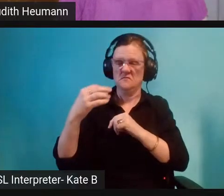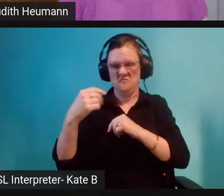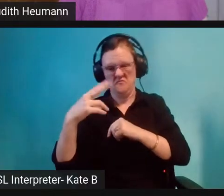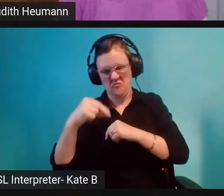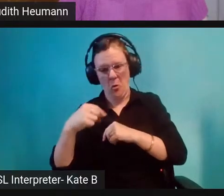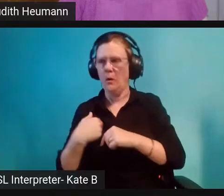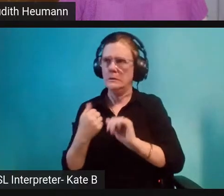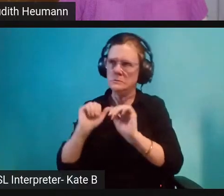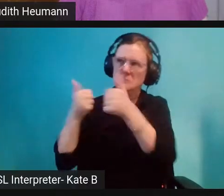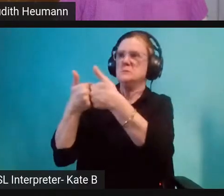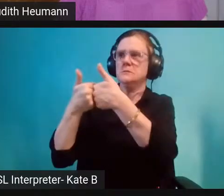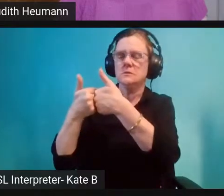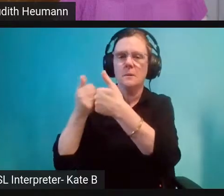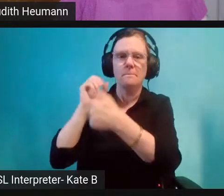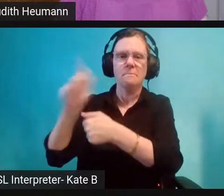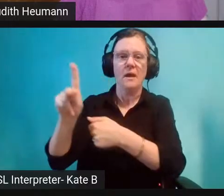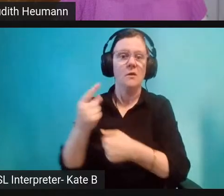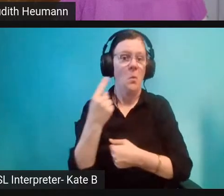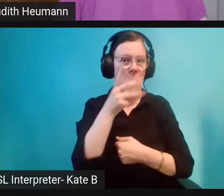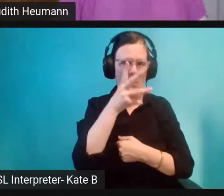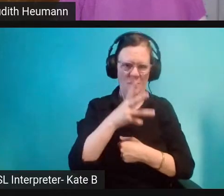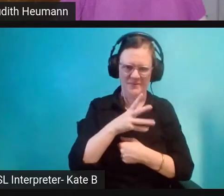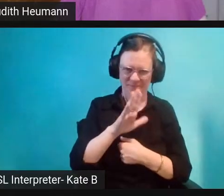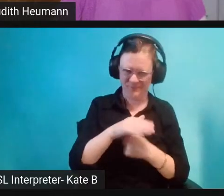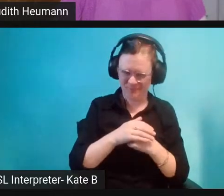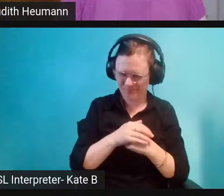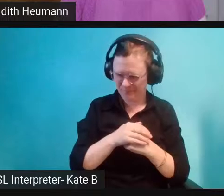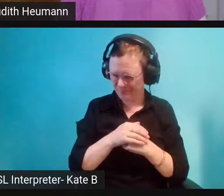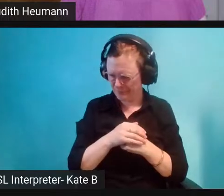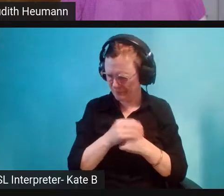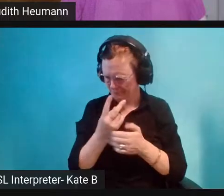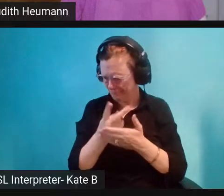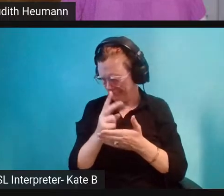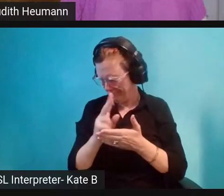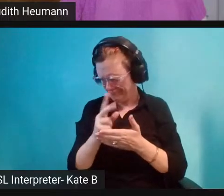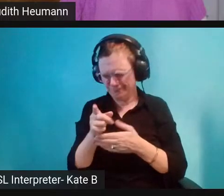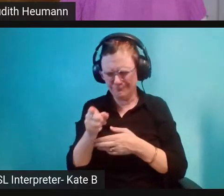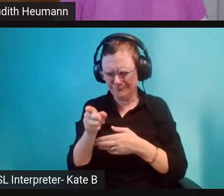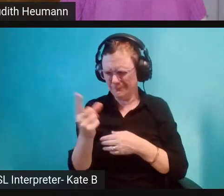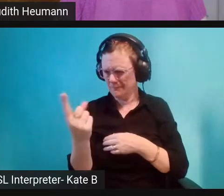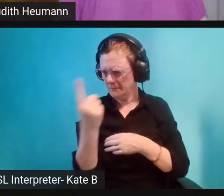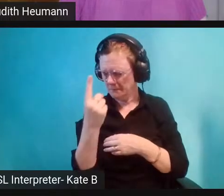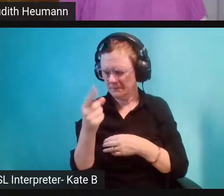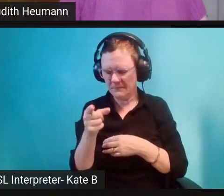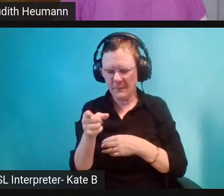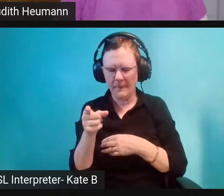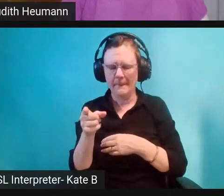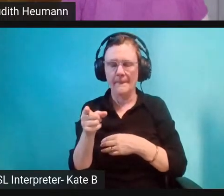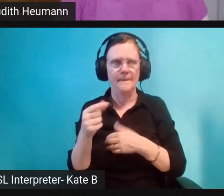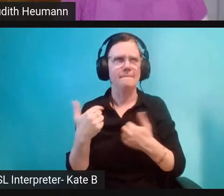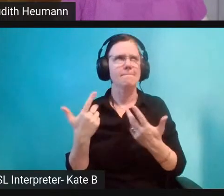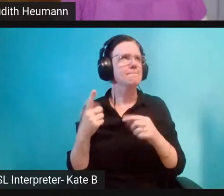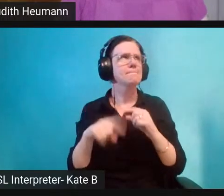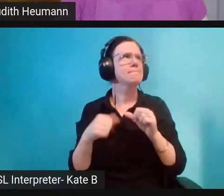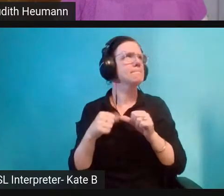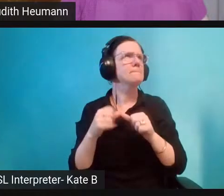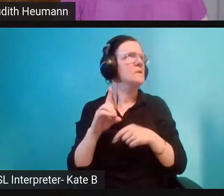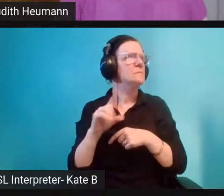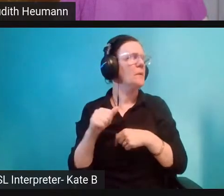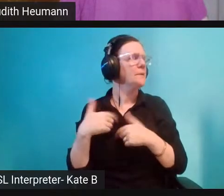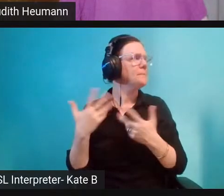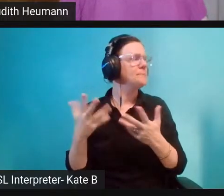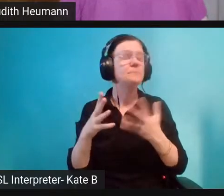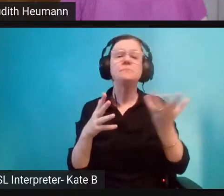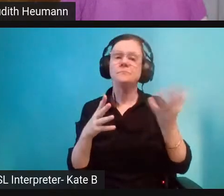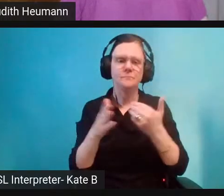Like I had this one woman that I spoke to a couple of weeks ago. She, I don't even remember what her disability was,